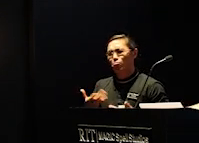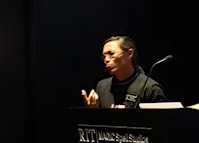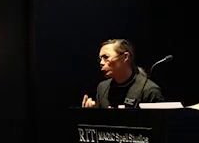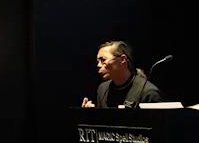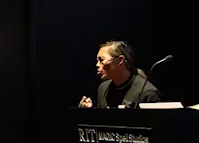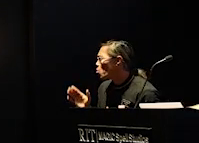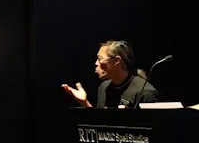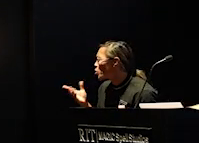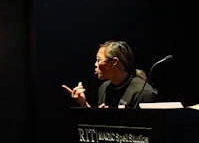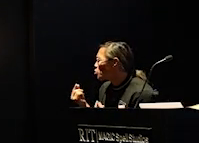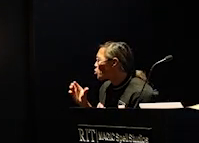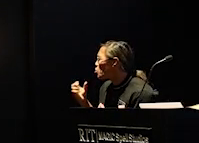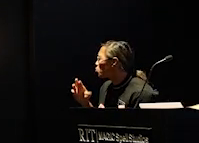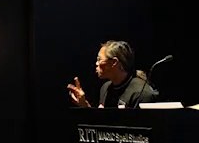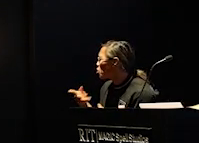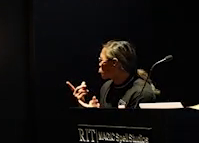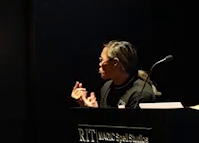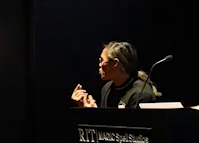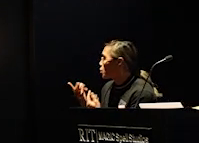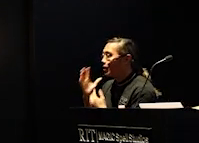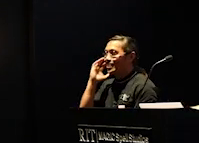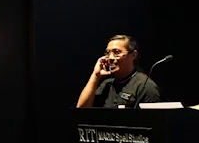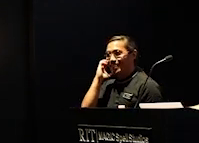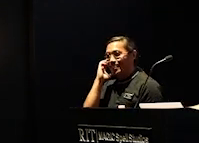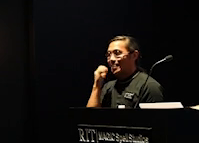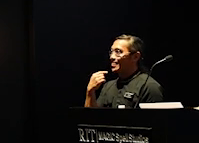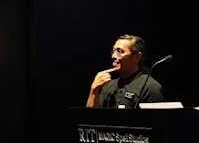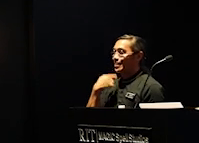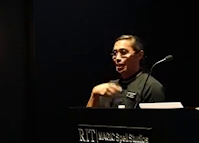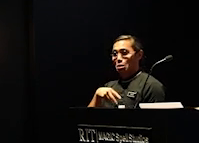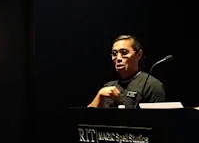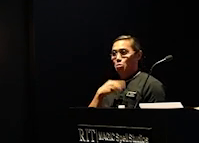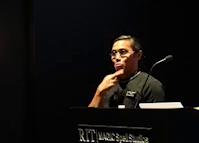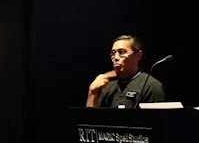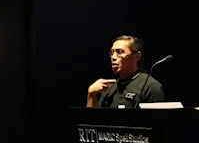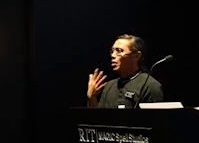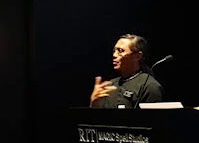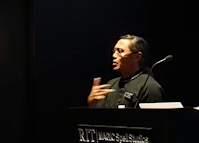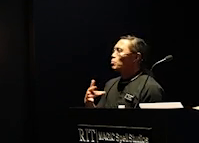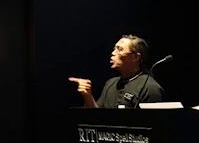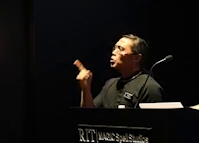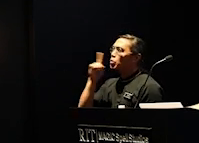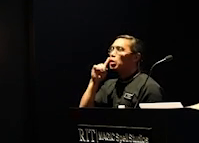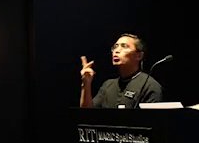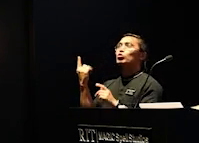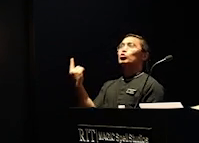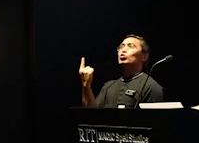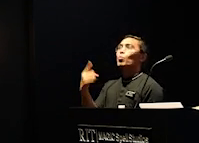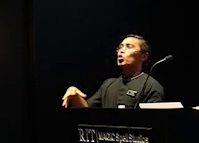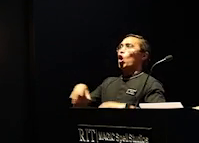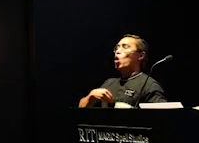do? And when you say I own a restaurant, I mean, what were you thinking at the beginning? Because we all have a definition